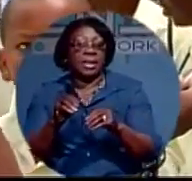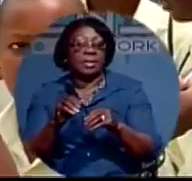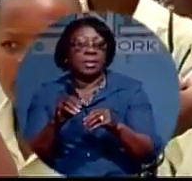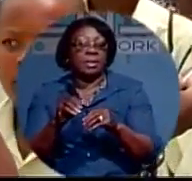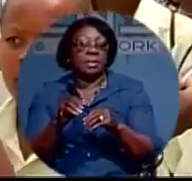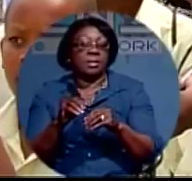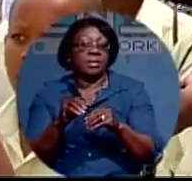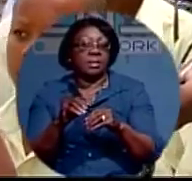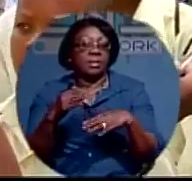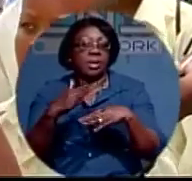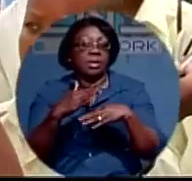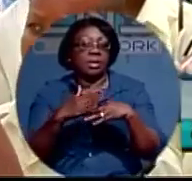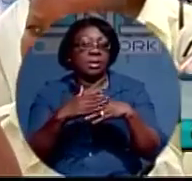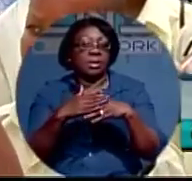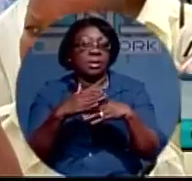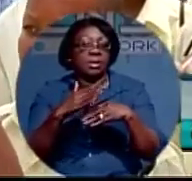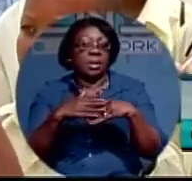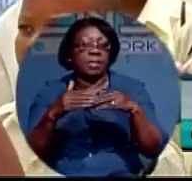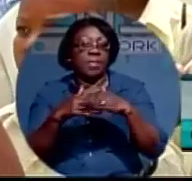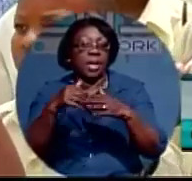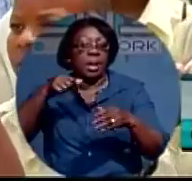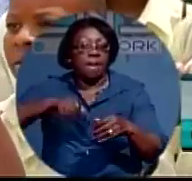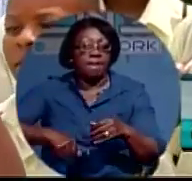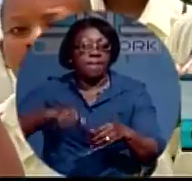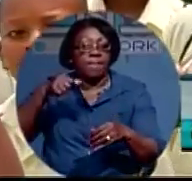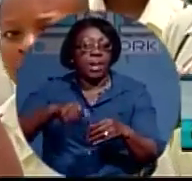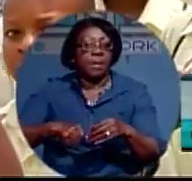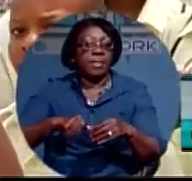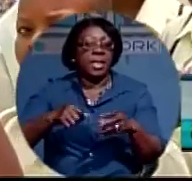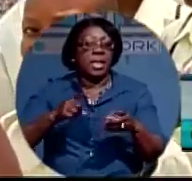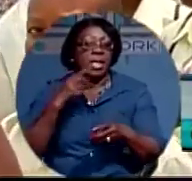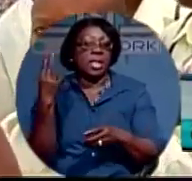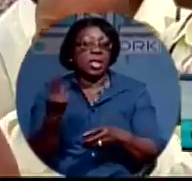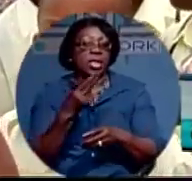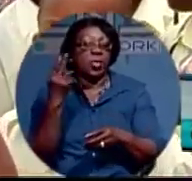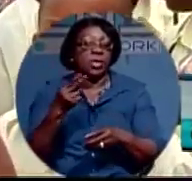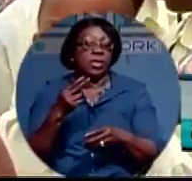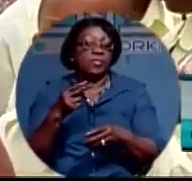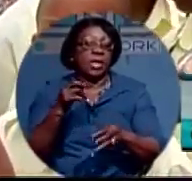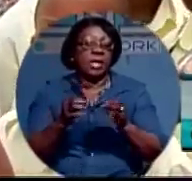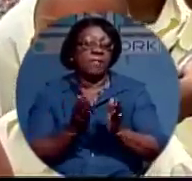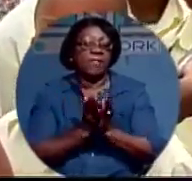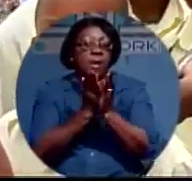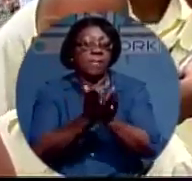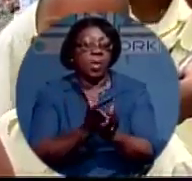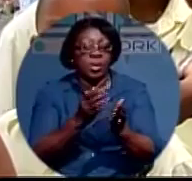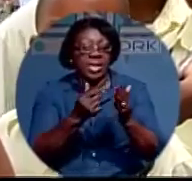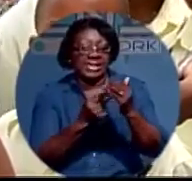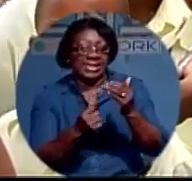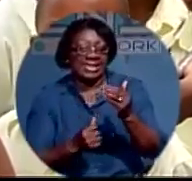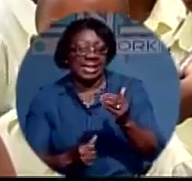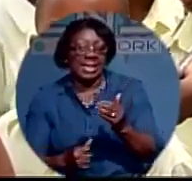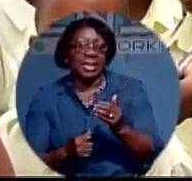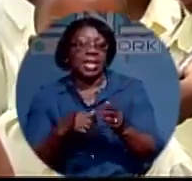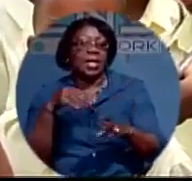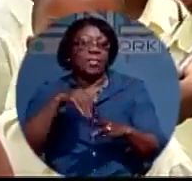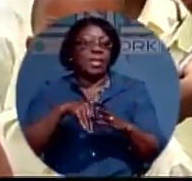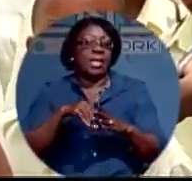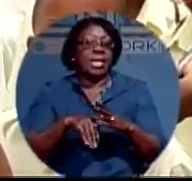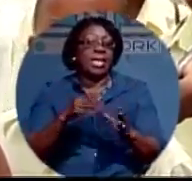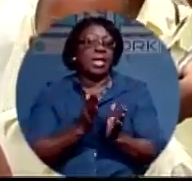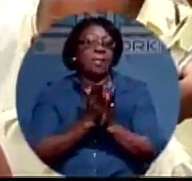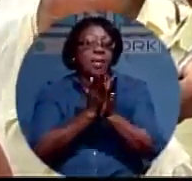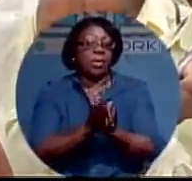pump. The bill pump is used for, like, when your boat is sinking, you can put it inside your boat, and it's used for